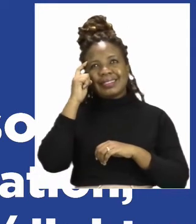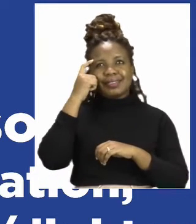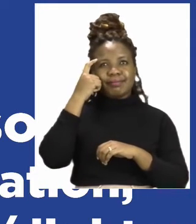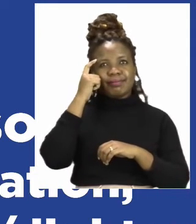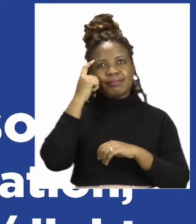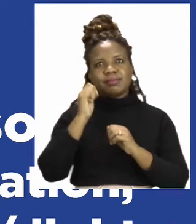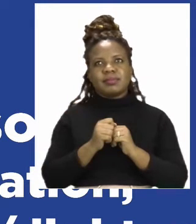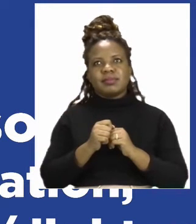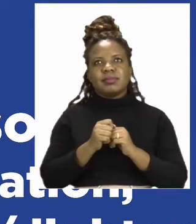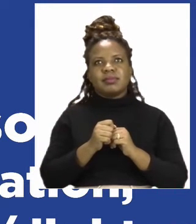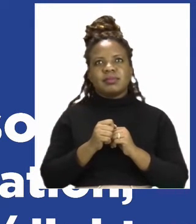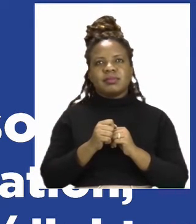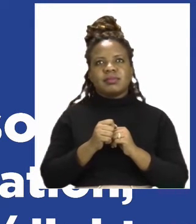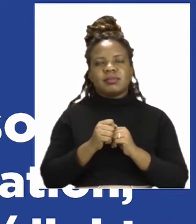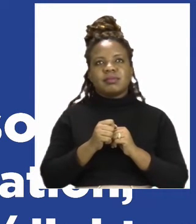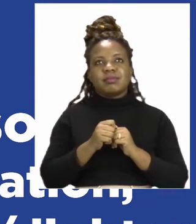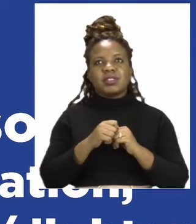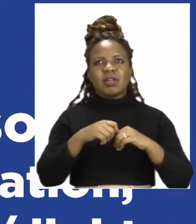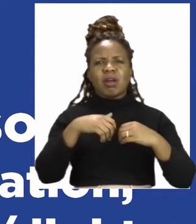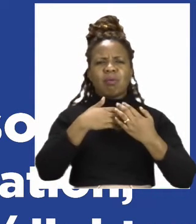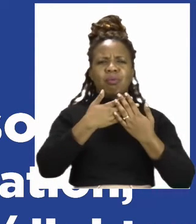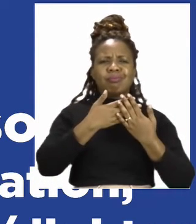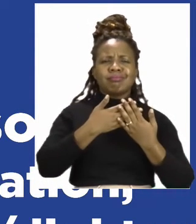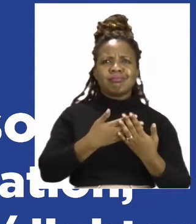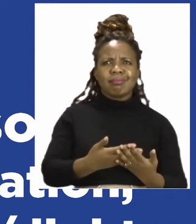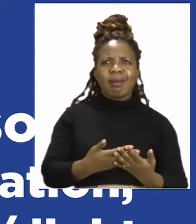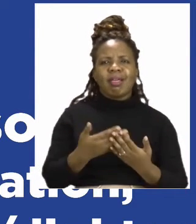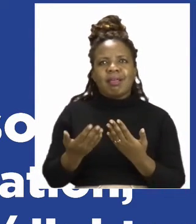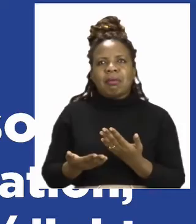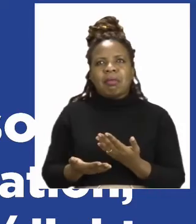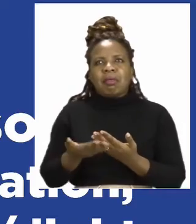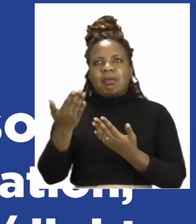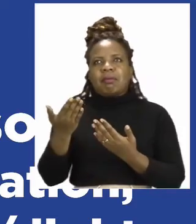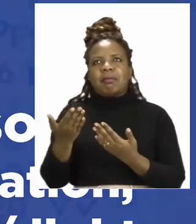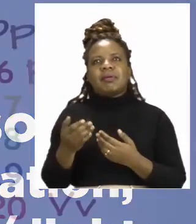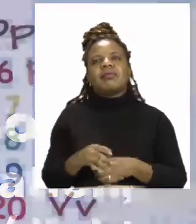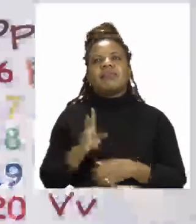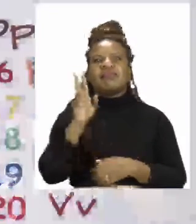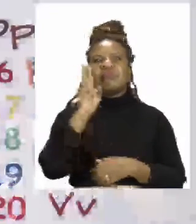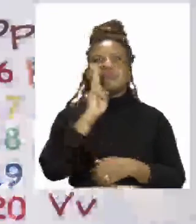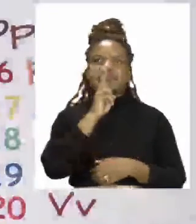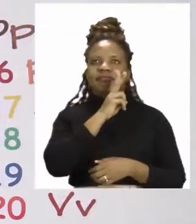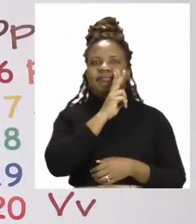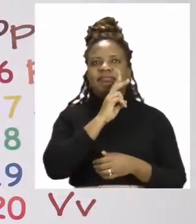estimation, heavier, lighter, and verbs.